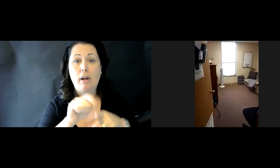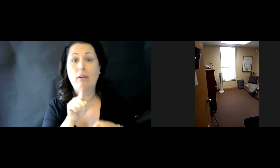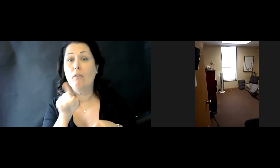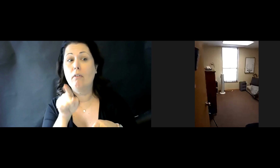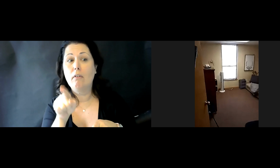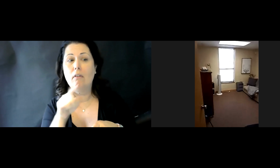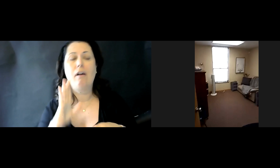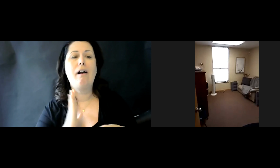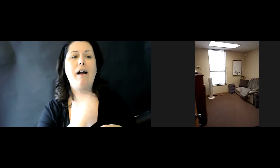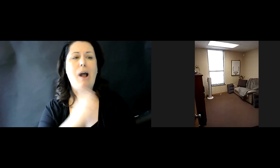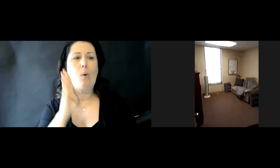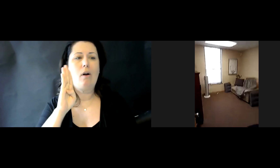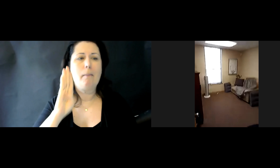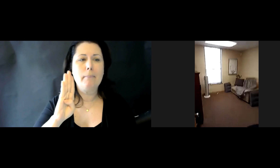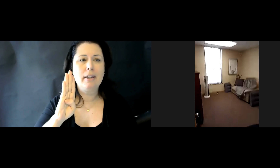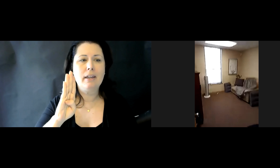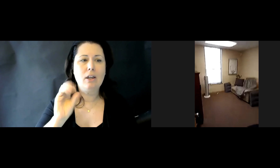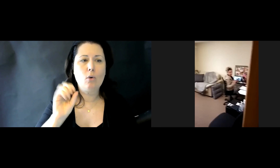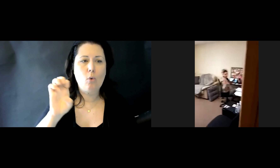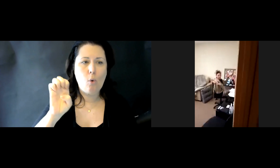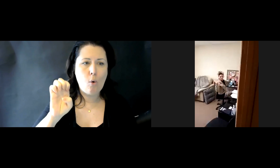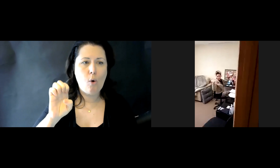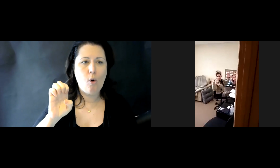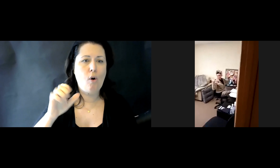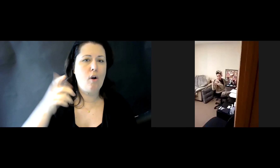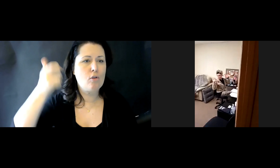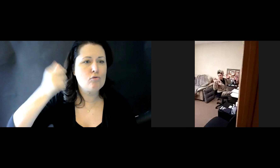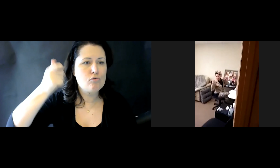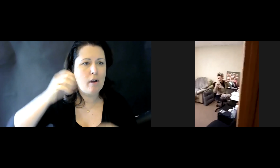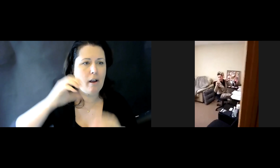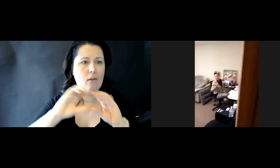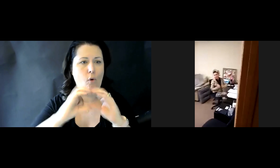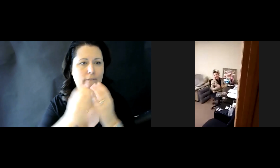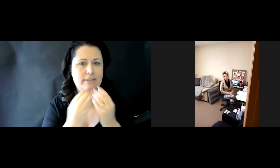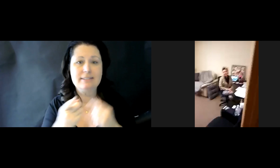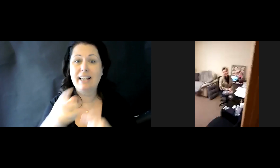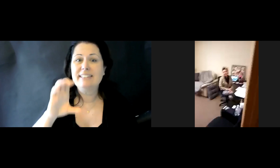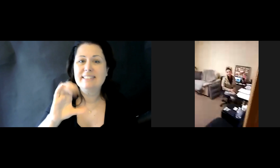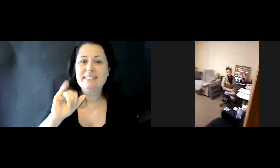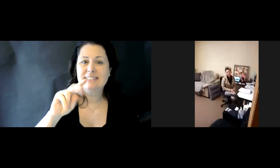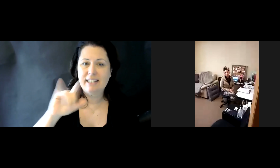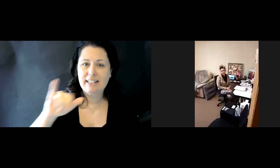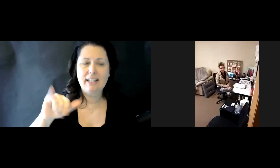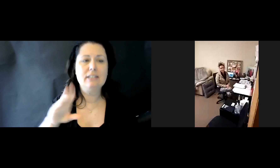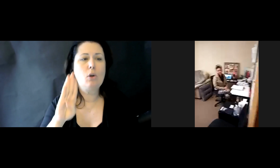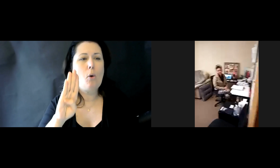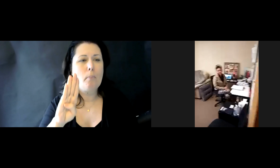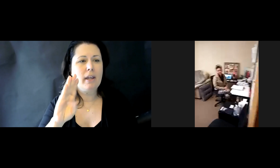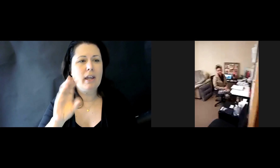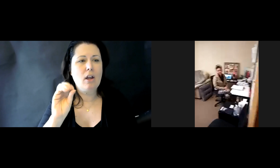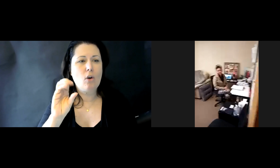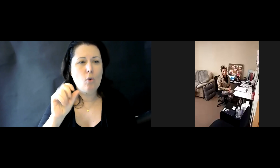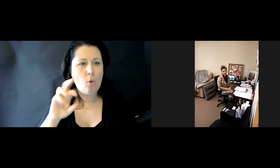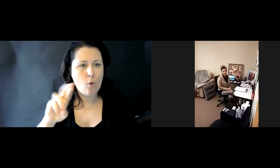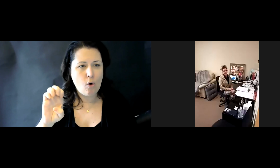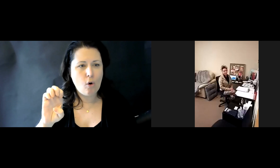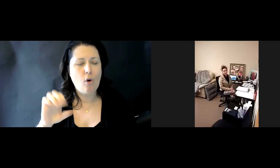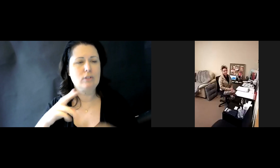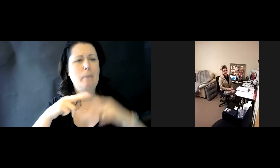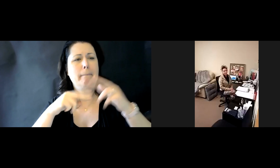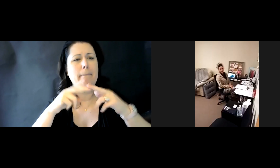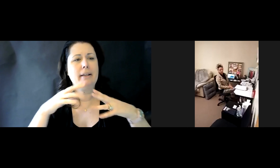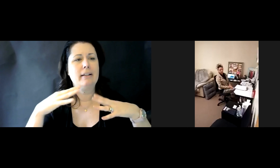is our B Corps office. So we have a B Corps grant. And this is Cindy. So B Corps is building communities of recovery,